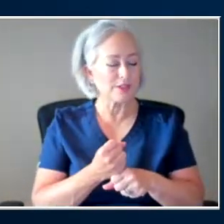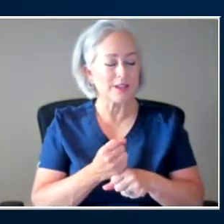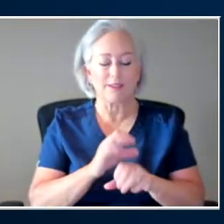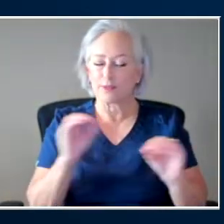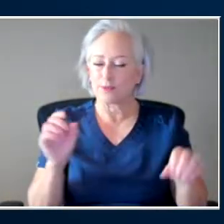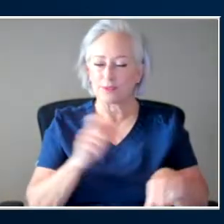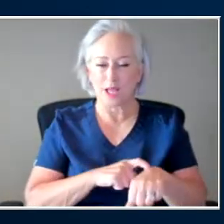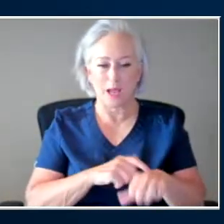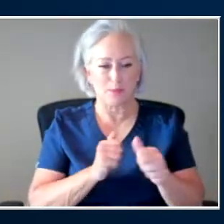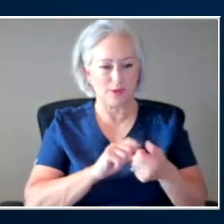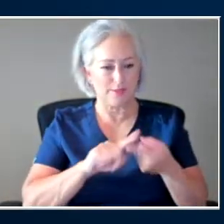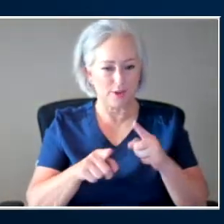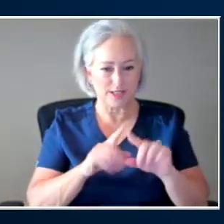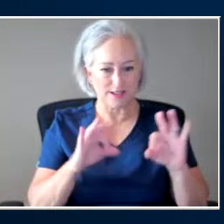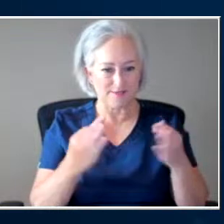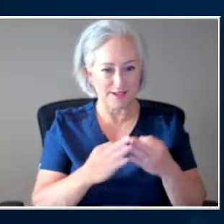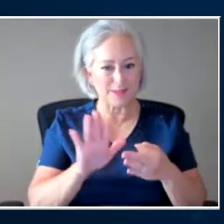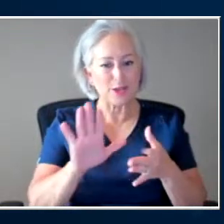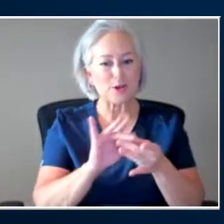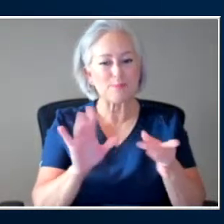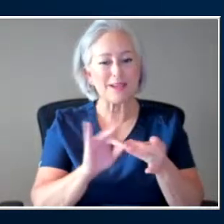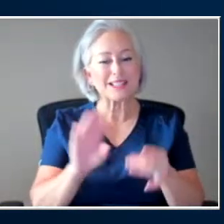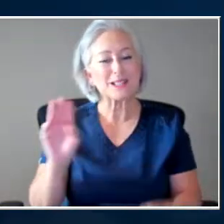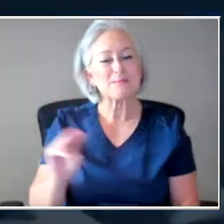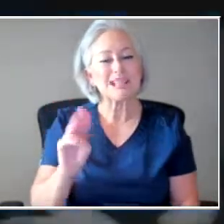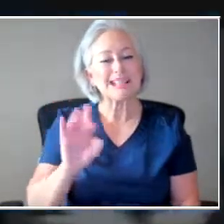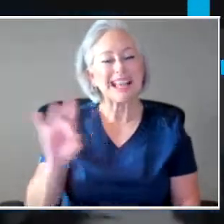still suffering. Monday at 8.